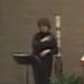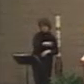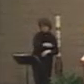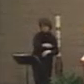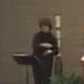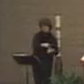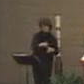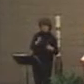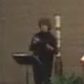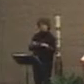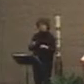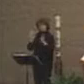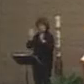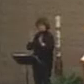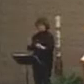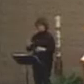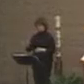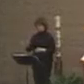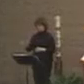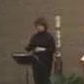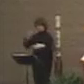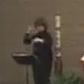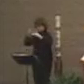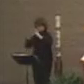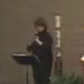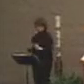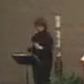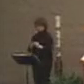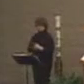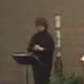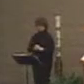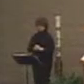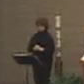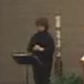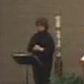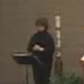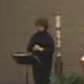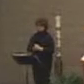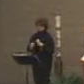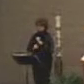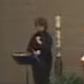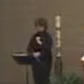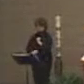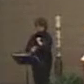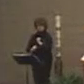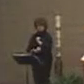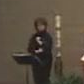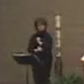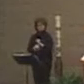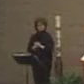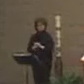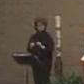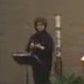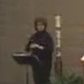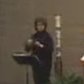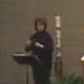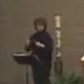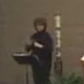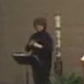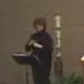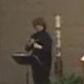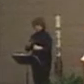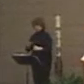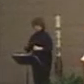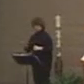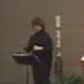works, to be a prophet of sort to the nation. But the first thing